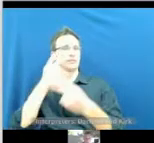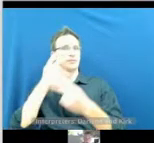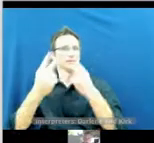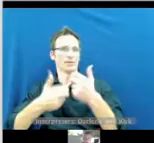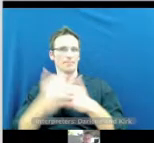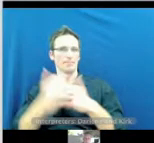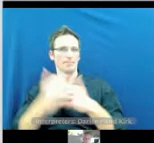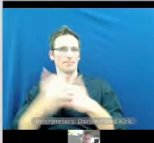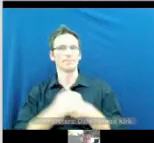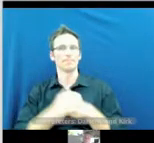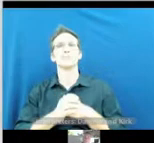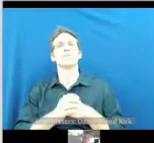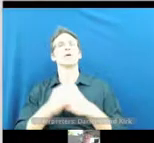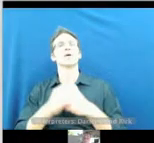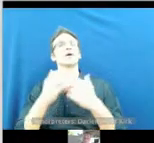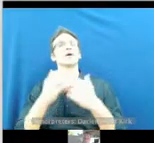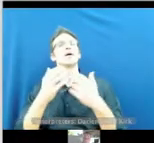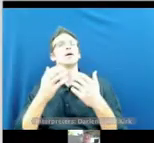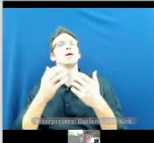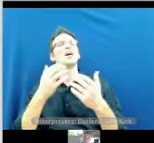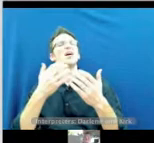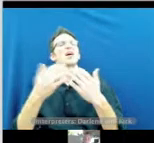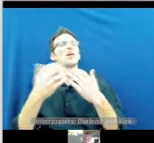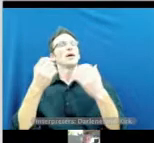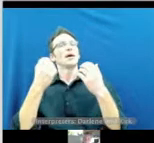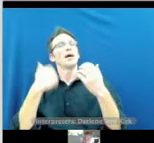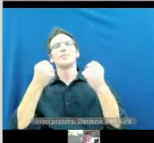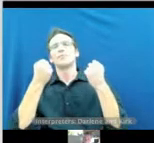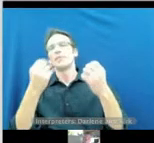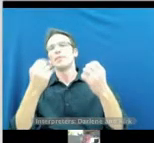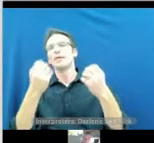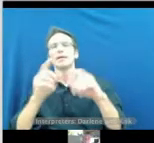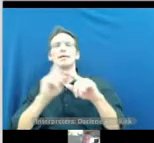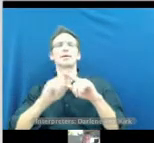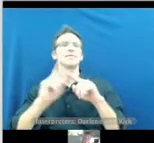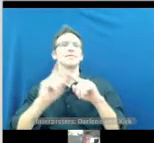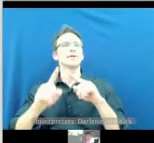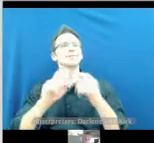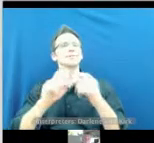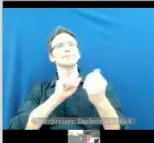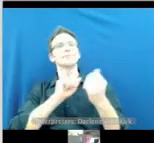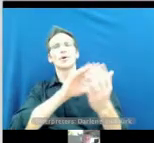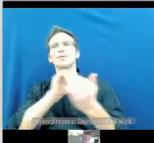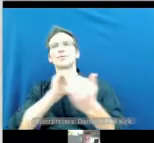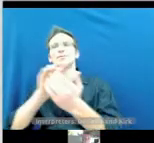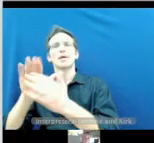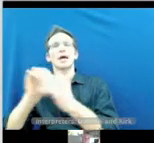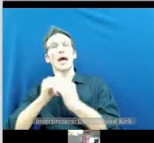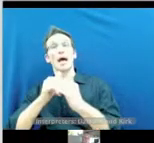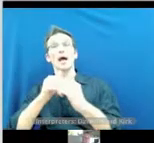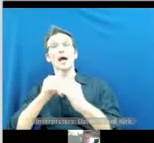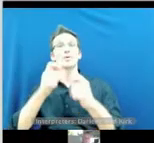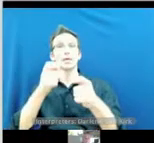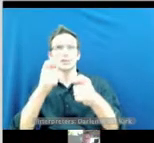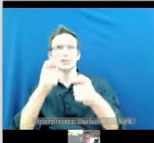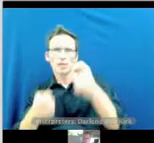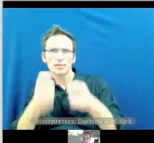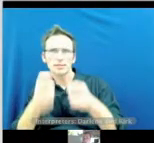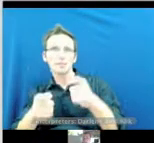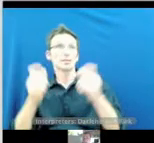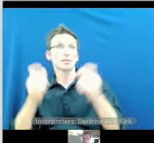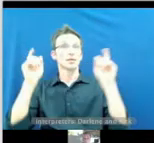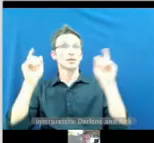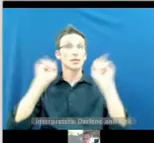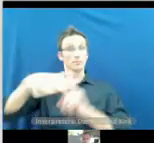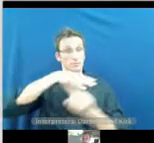So there are a whole host of ways that you can adjust just specifically in your own environment. So to review, you